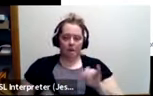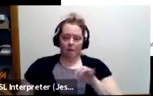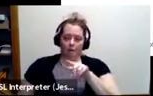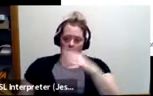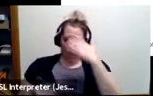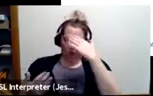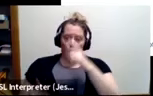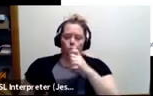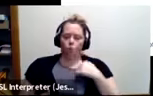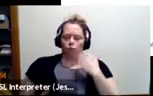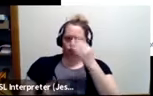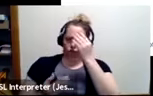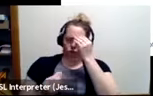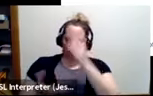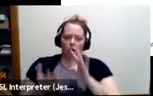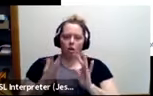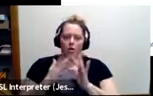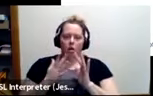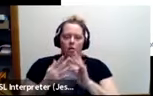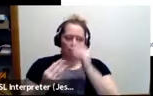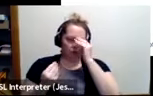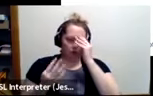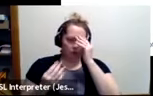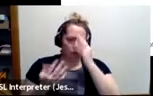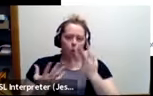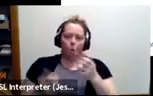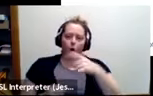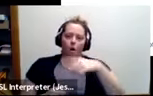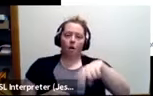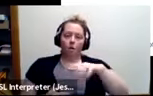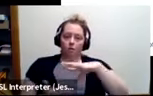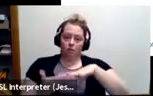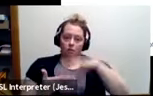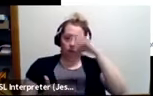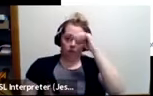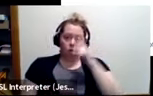are, we want you to get familiar with who they are.